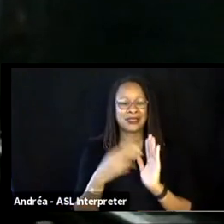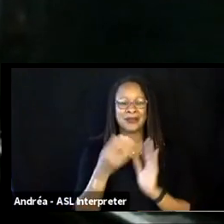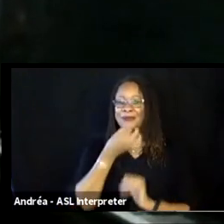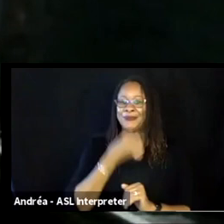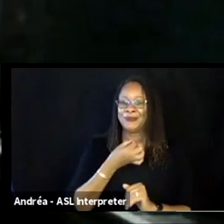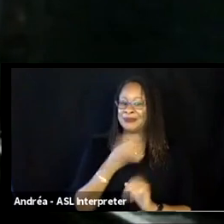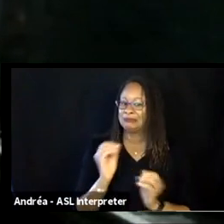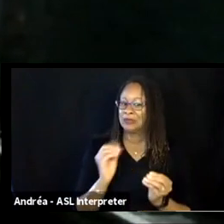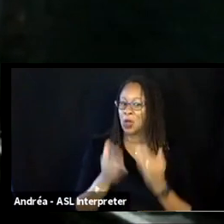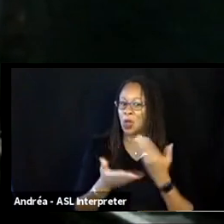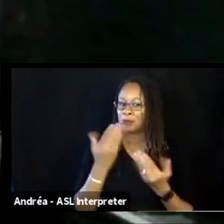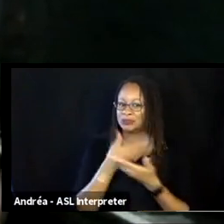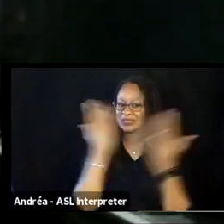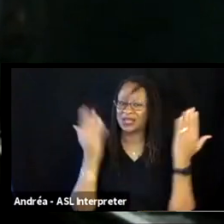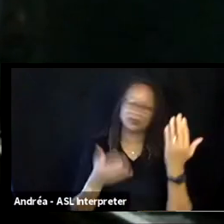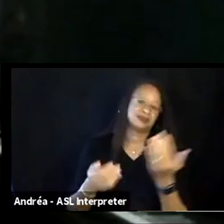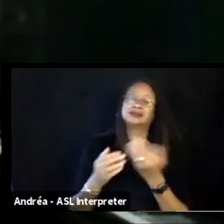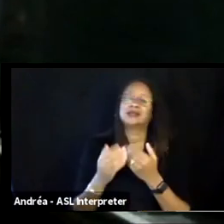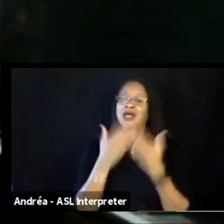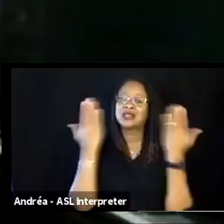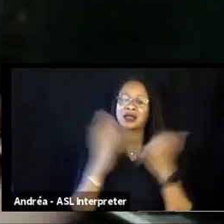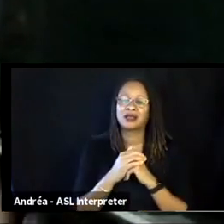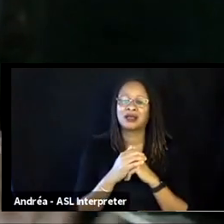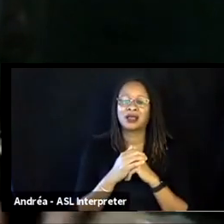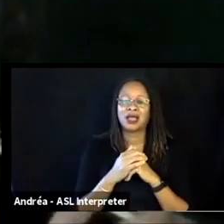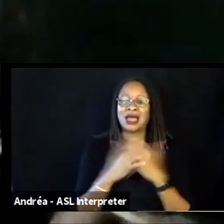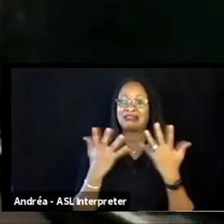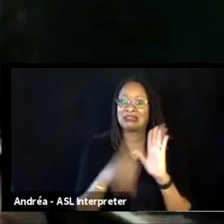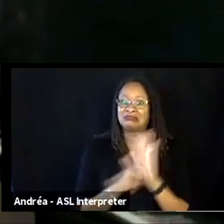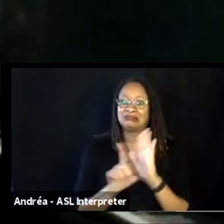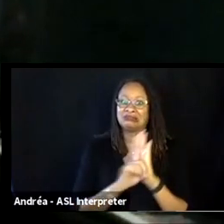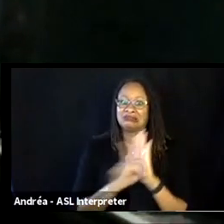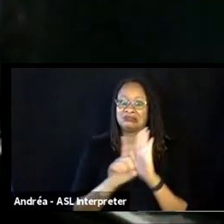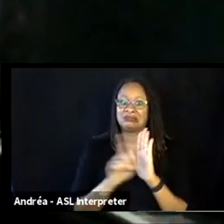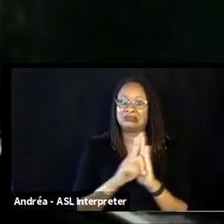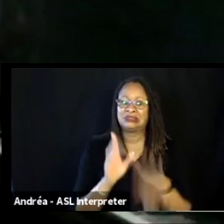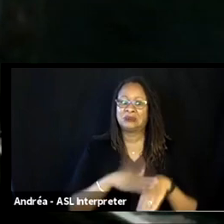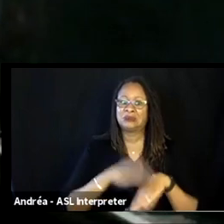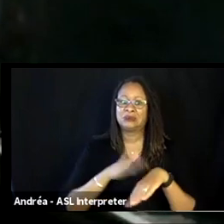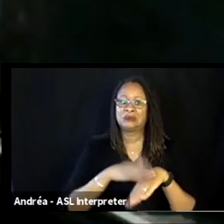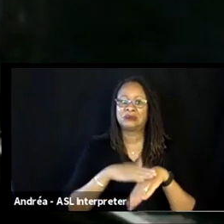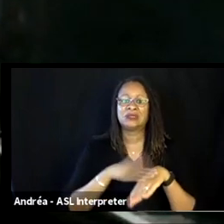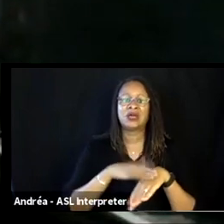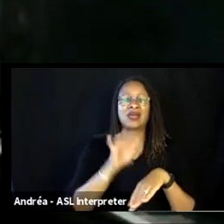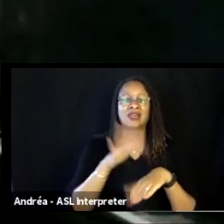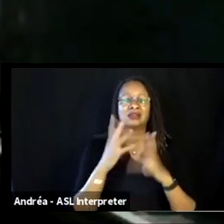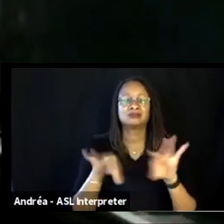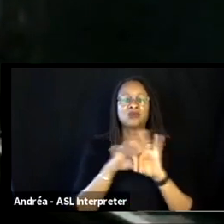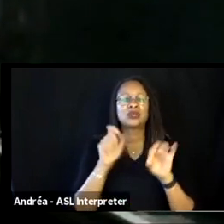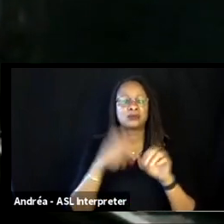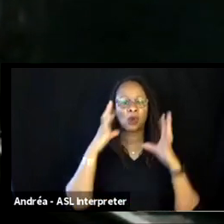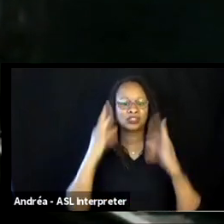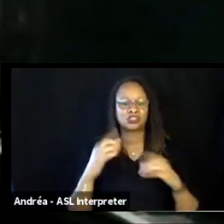none. And that's kind of a really, alarm bells are going off as a key thing that we need to be more intentional